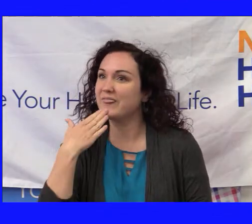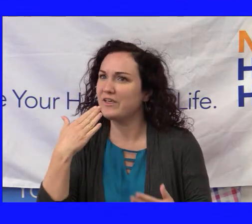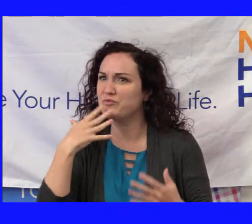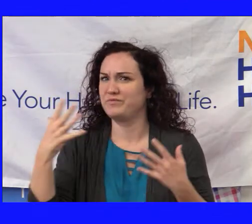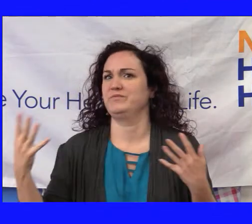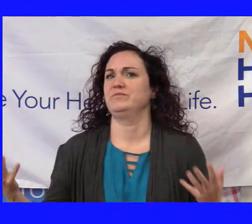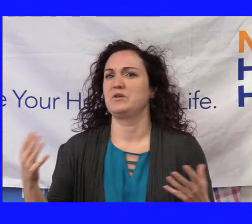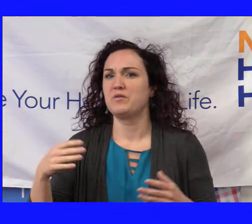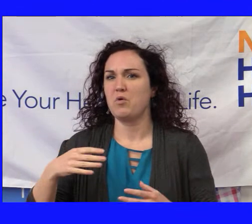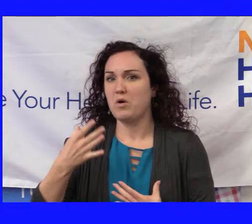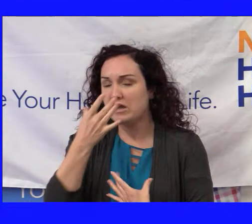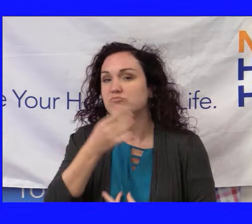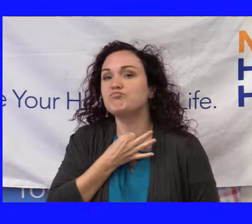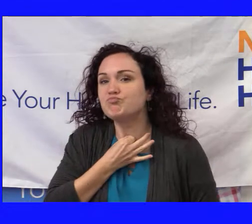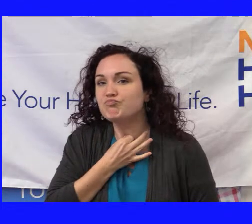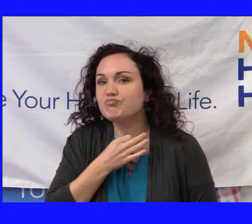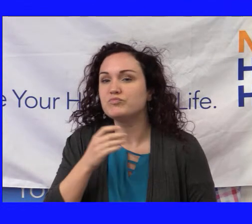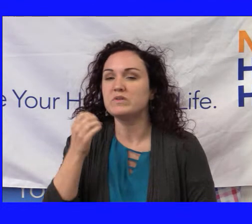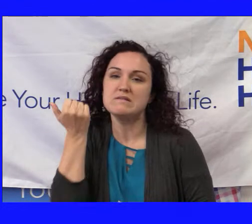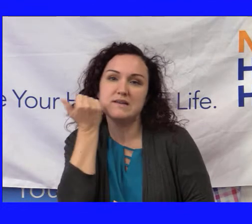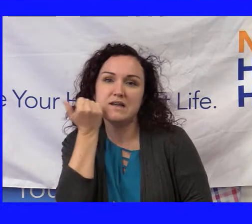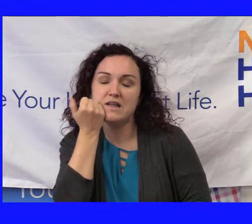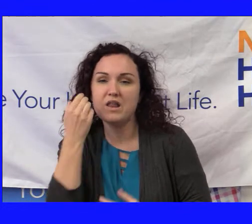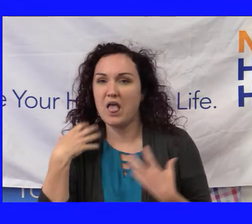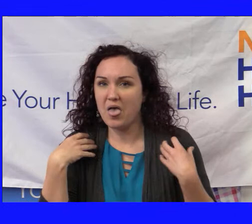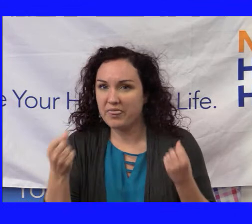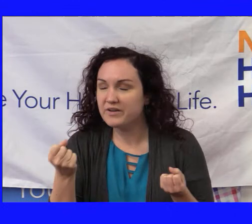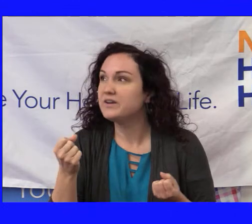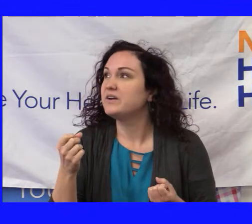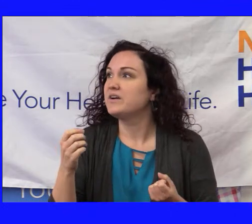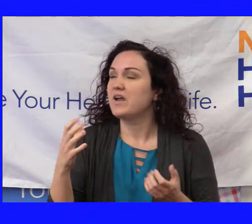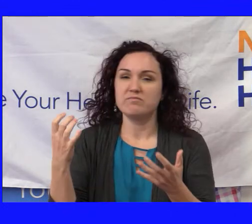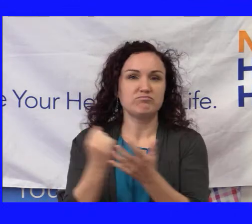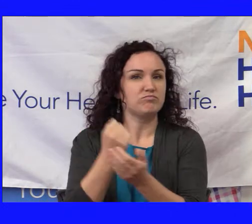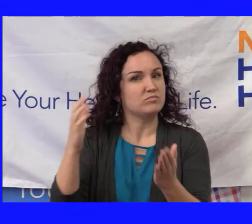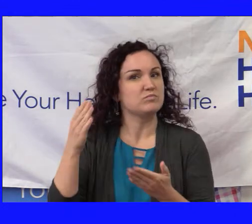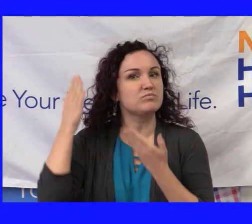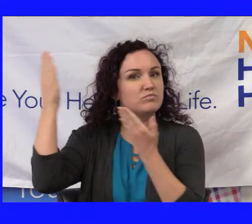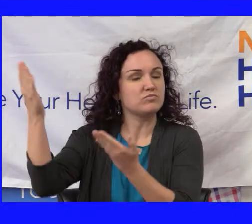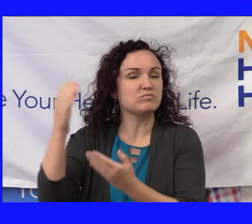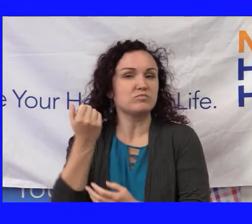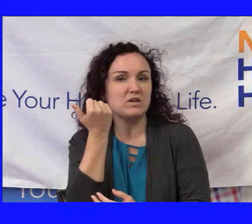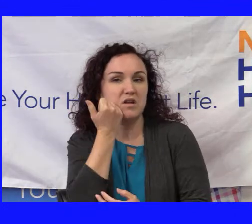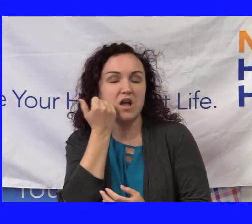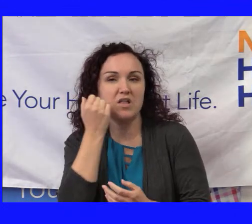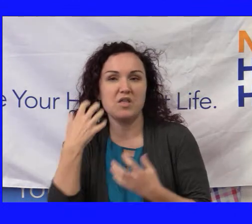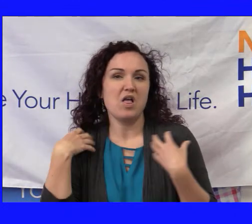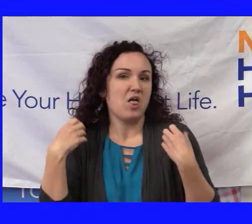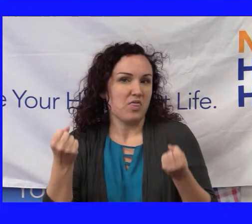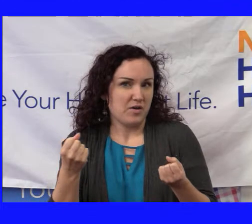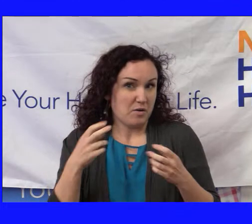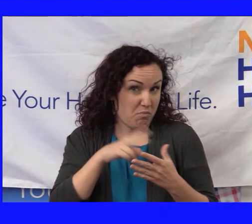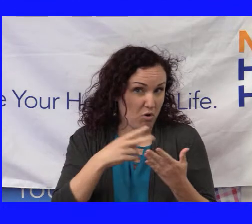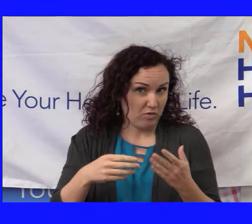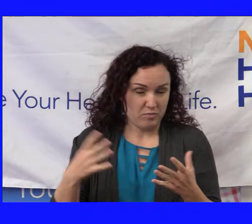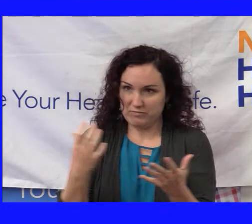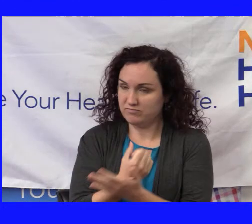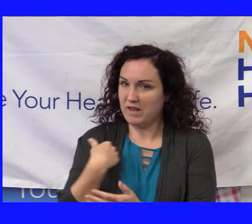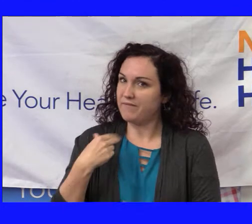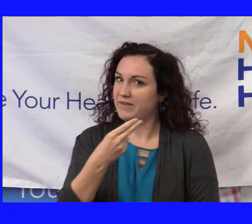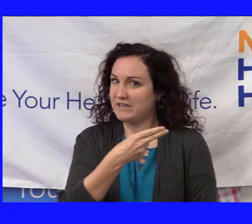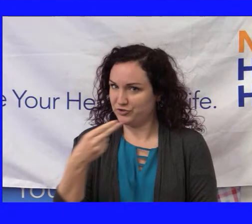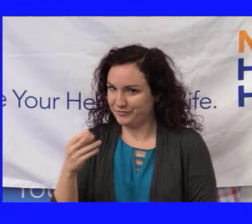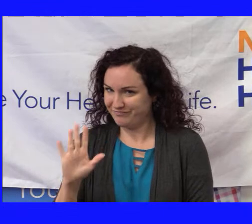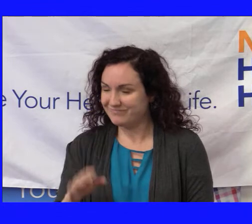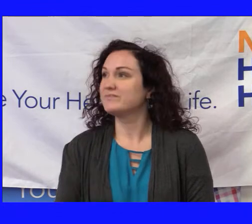much for your interest in oral health and the opportunity to present the oral health program that we have at H&H. When Dr.